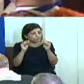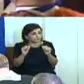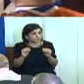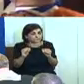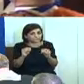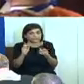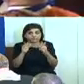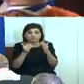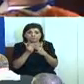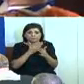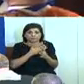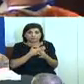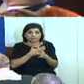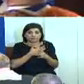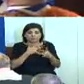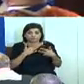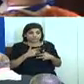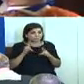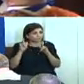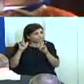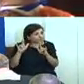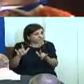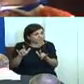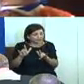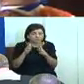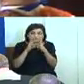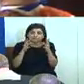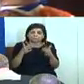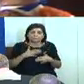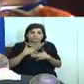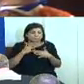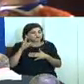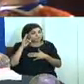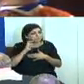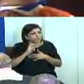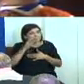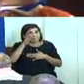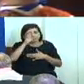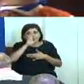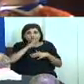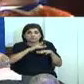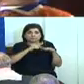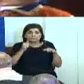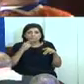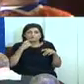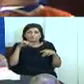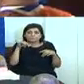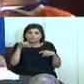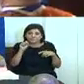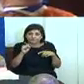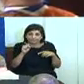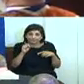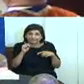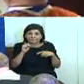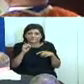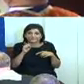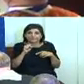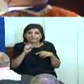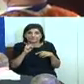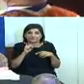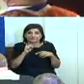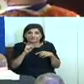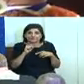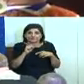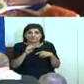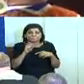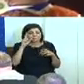heart, I say, I love you. I am so glad you heard God's call and said yes. Because it